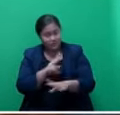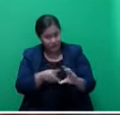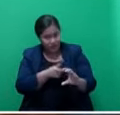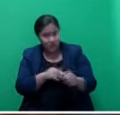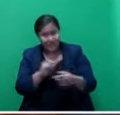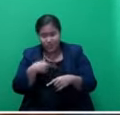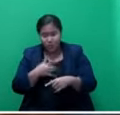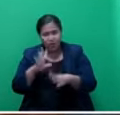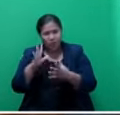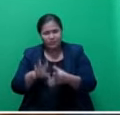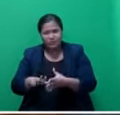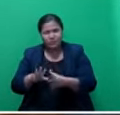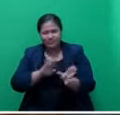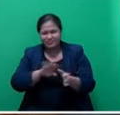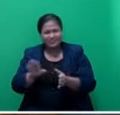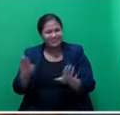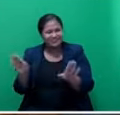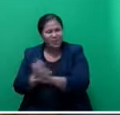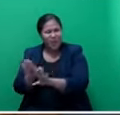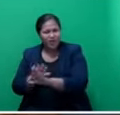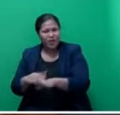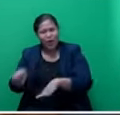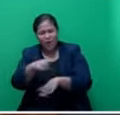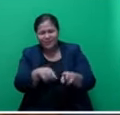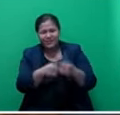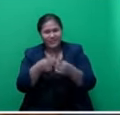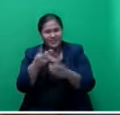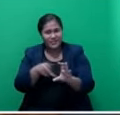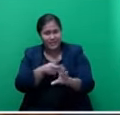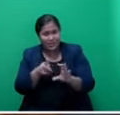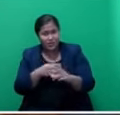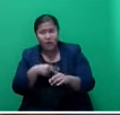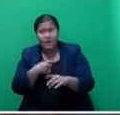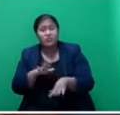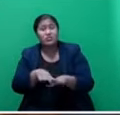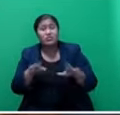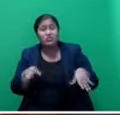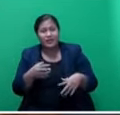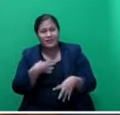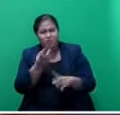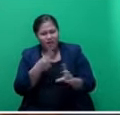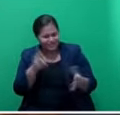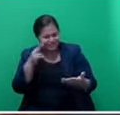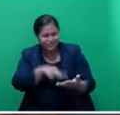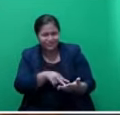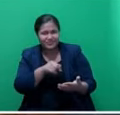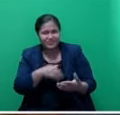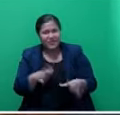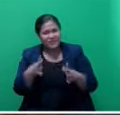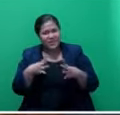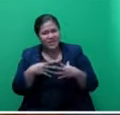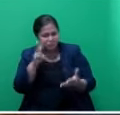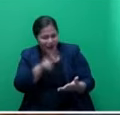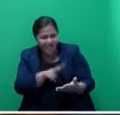porn sites like Pornhub and Xvideos. Our children are getting more and more exposed freely to